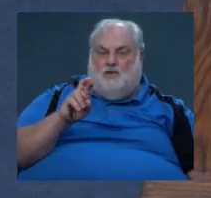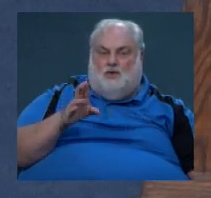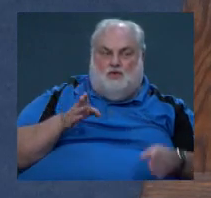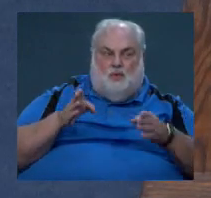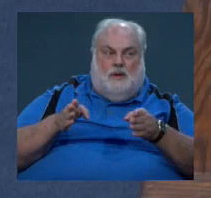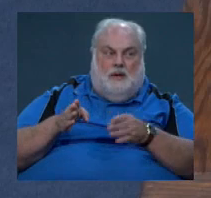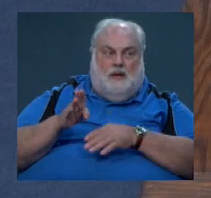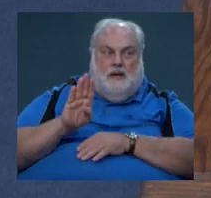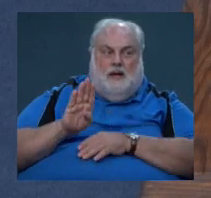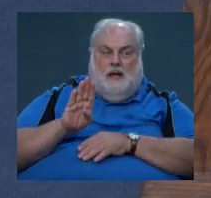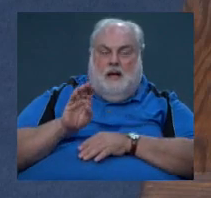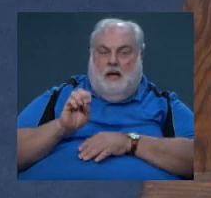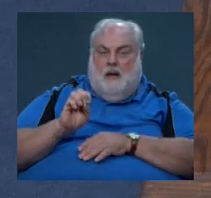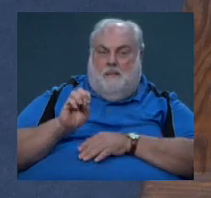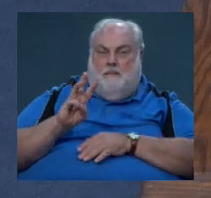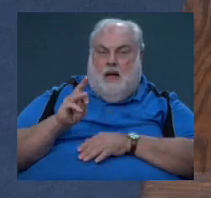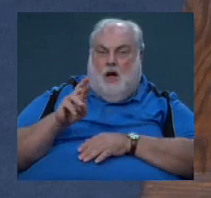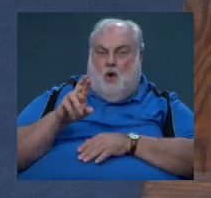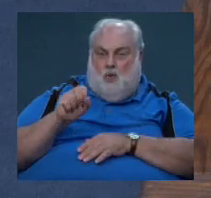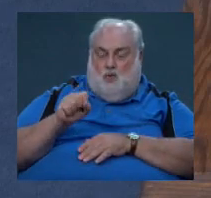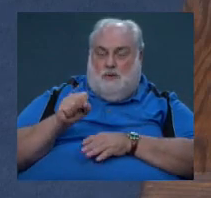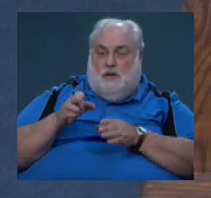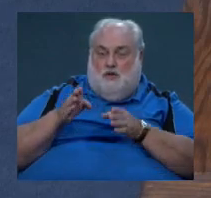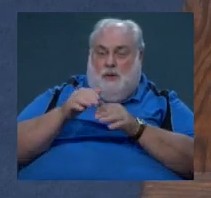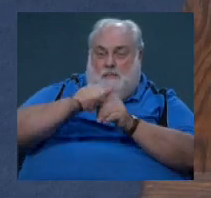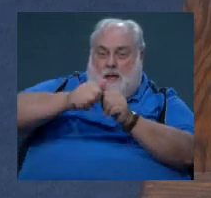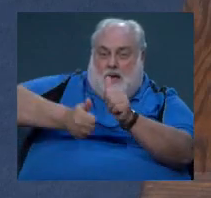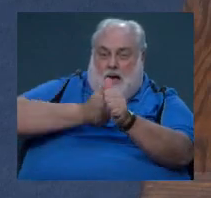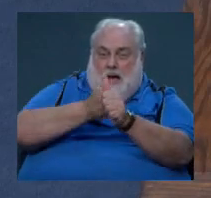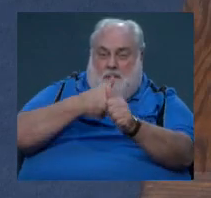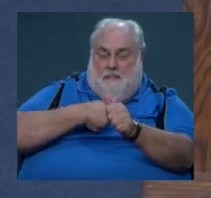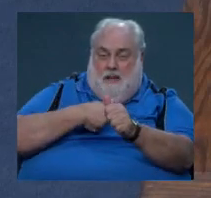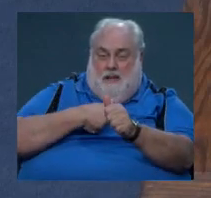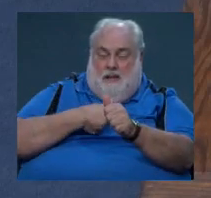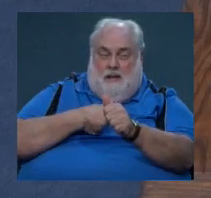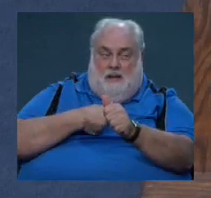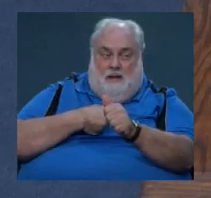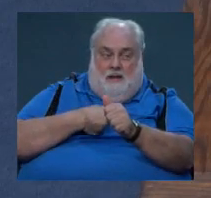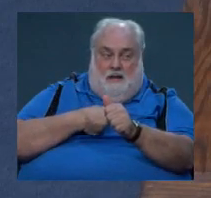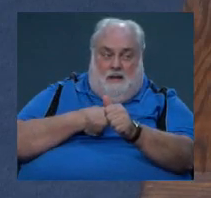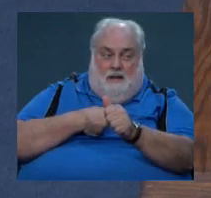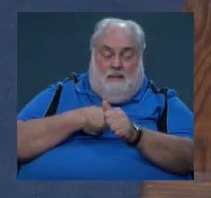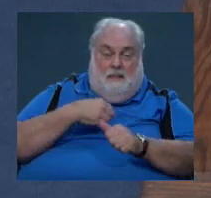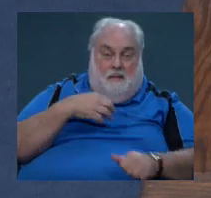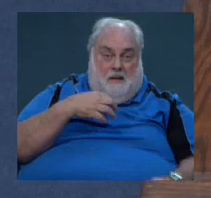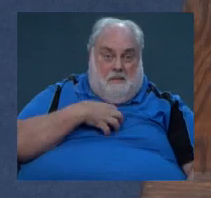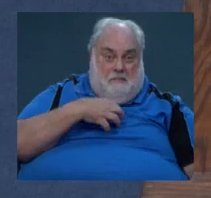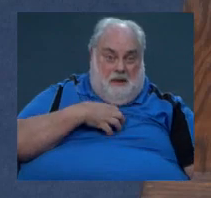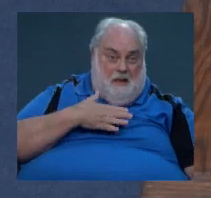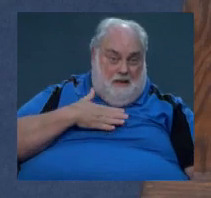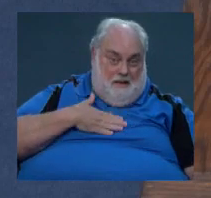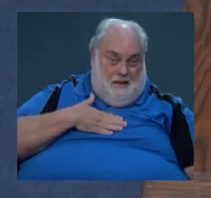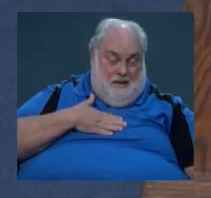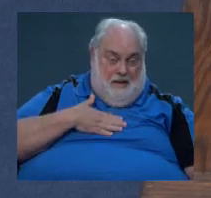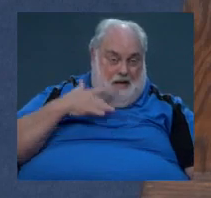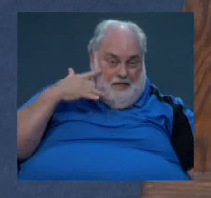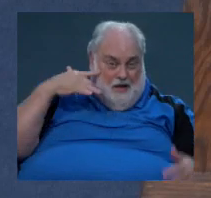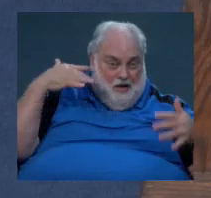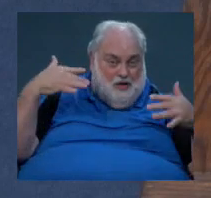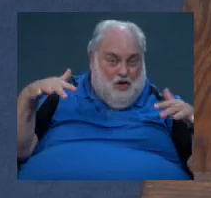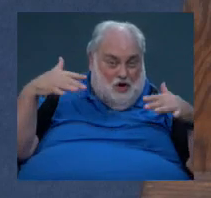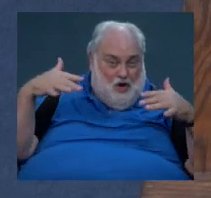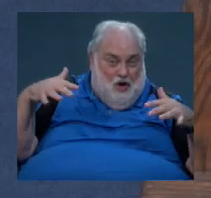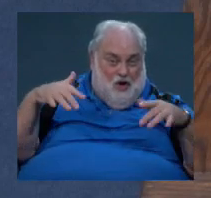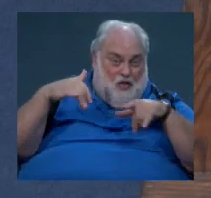Bowers is the street behind me. Now, the complaint I have is about the noise,